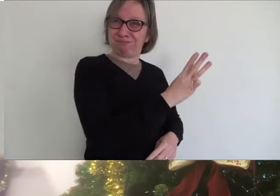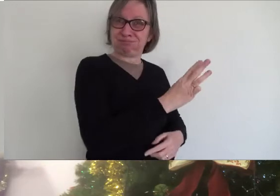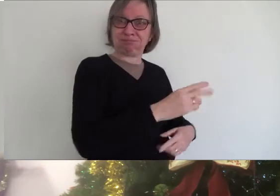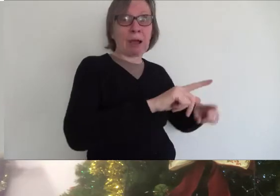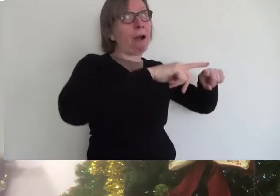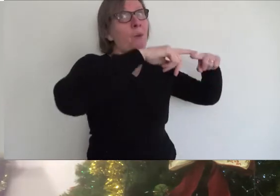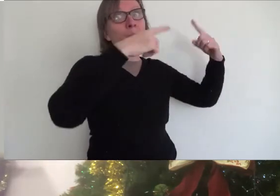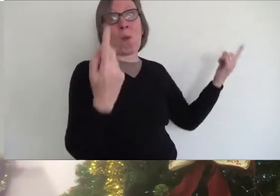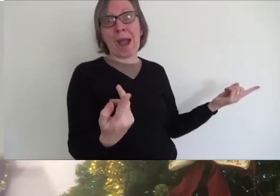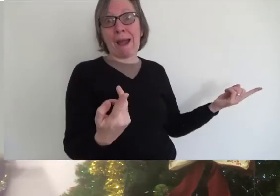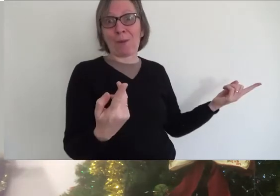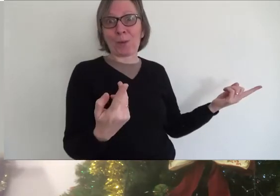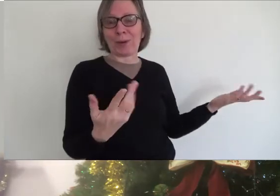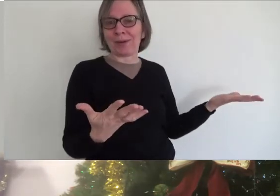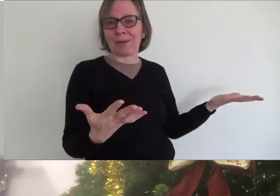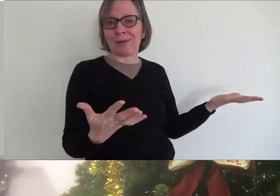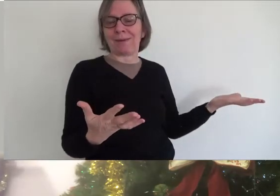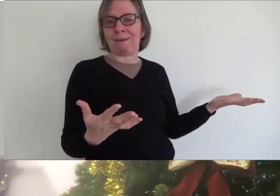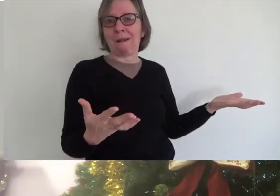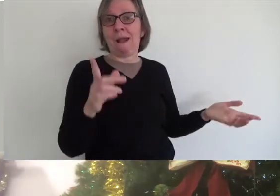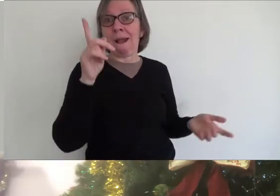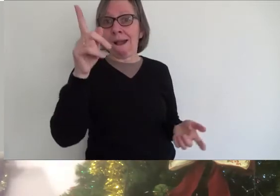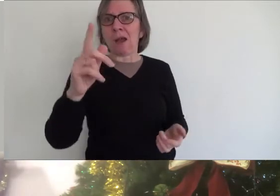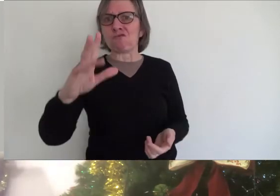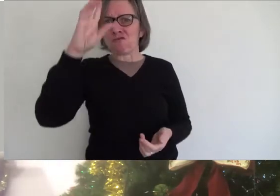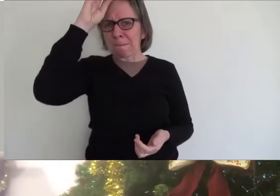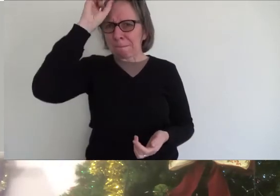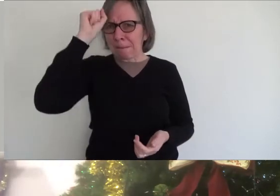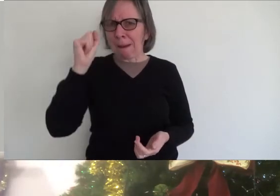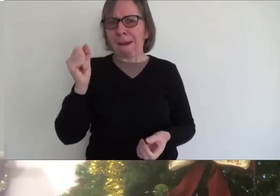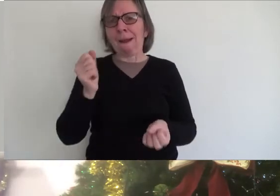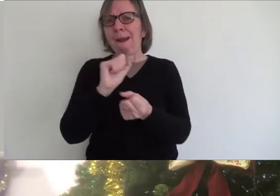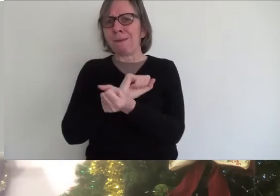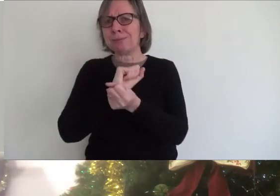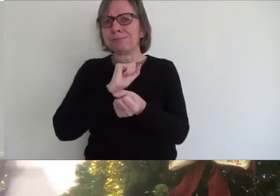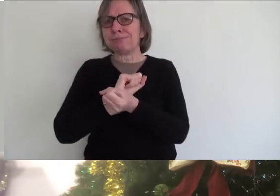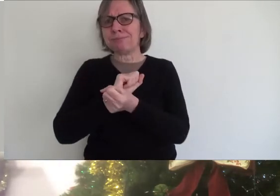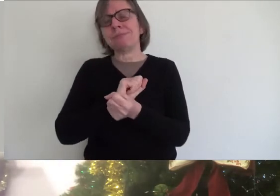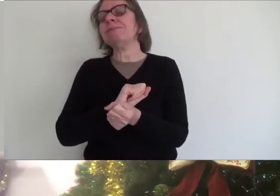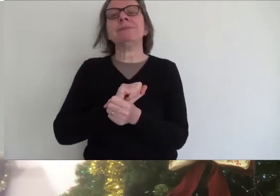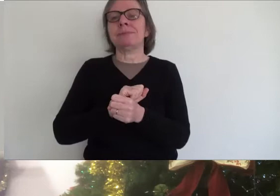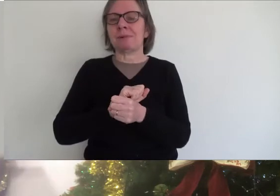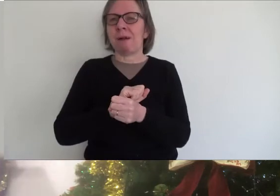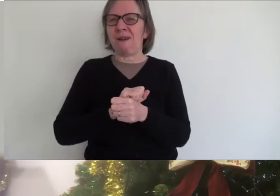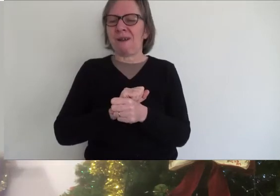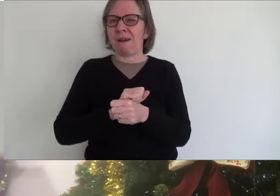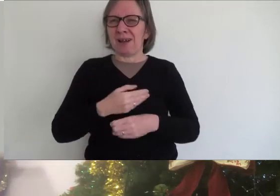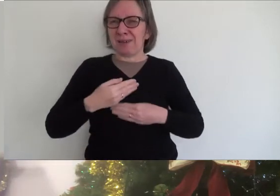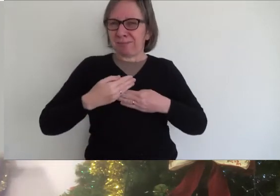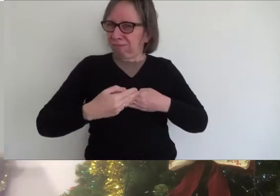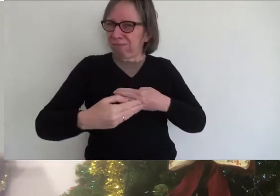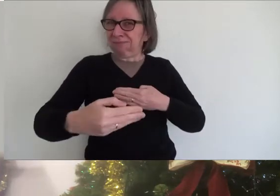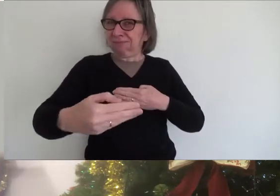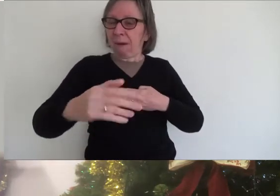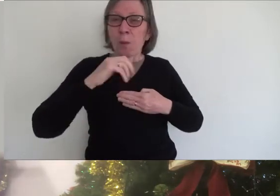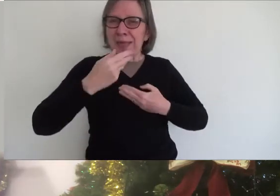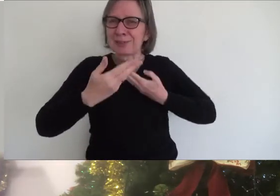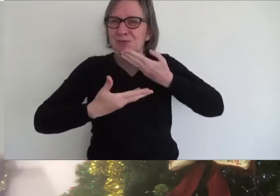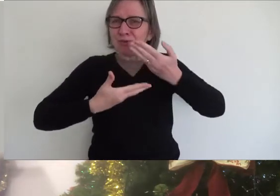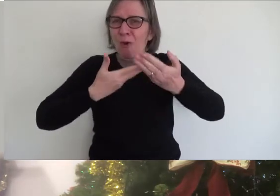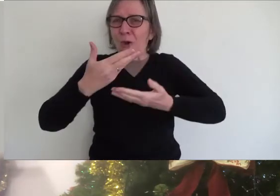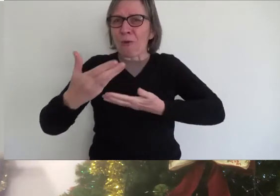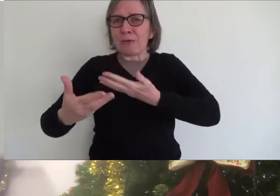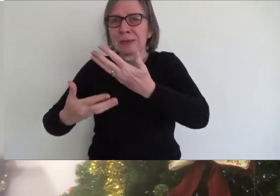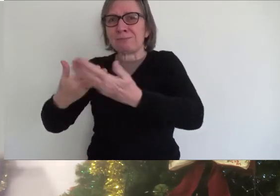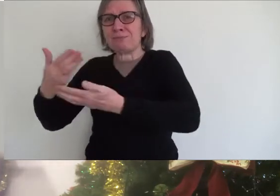And so it would have made quite a lasting impression on their minds, I think. And something that gave them a story to tell back home, a story they would